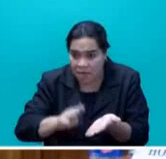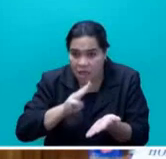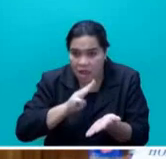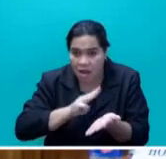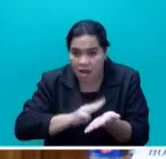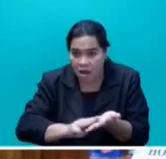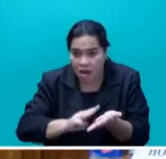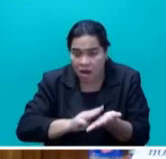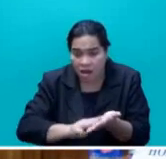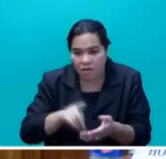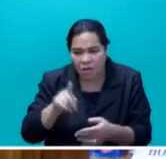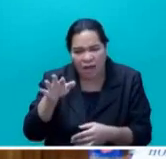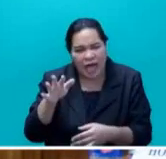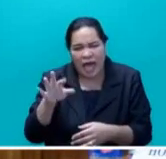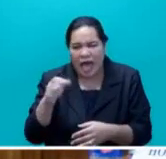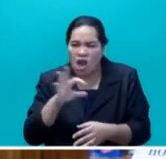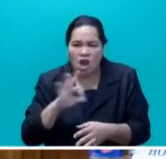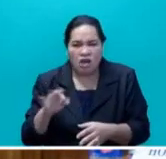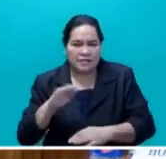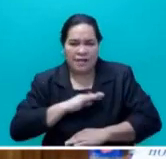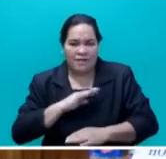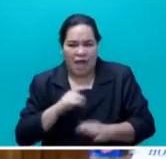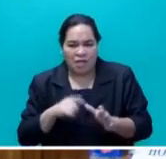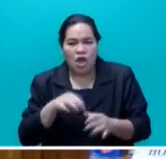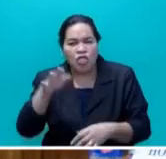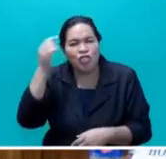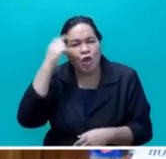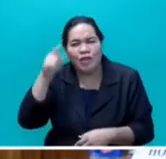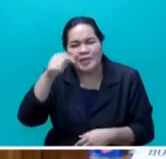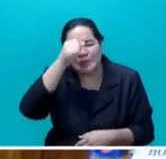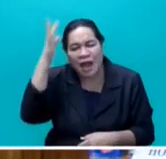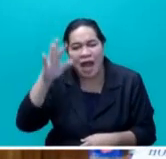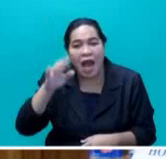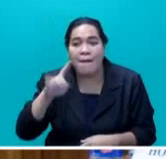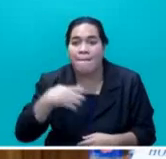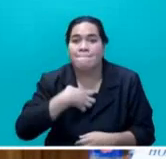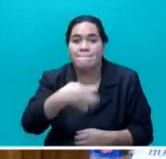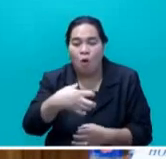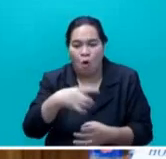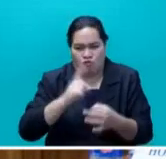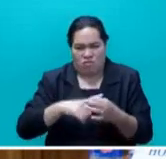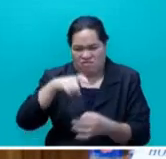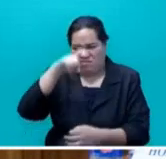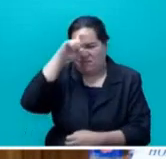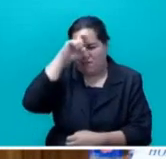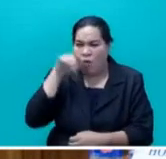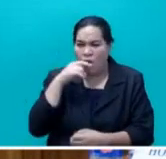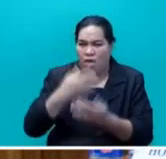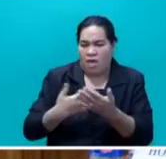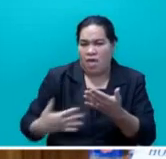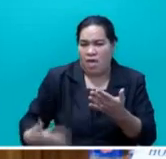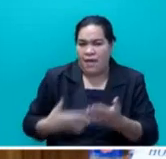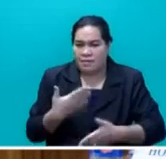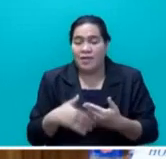than satisfactory reply. He thought he was being smart, but it turned out that there were more questions and gaps that we know. That is why the